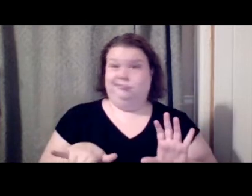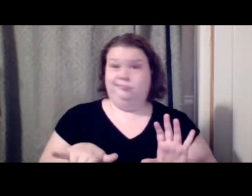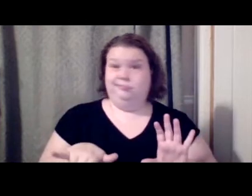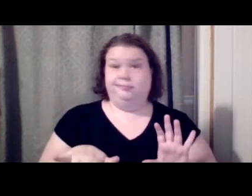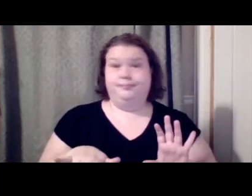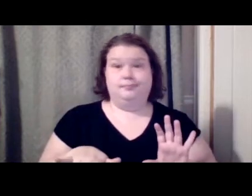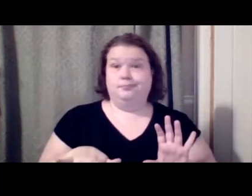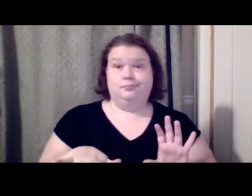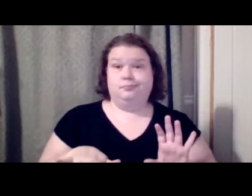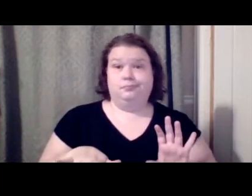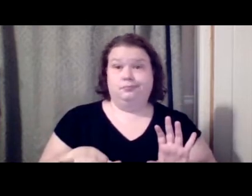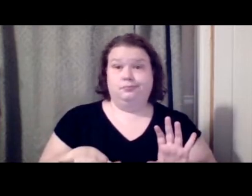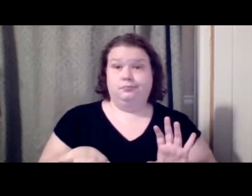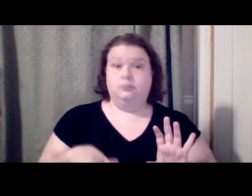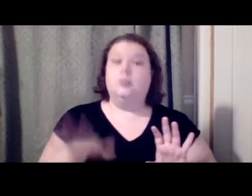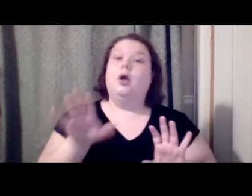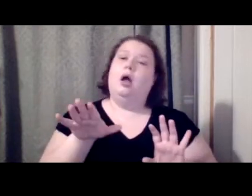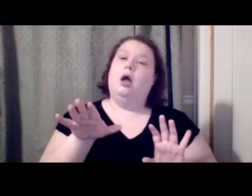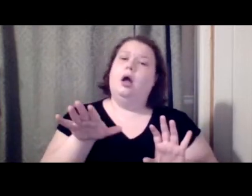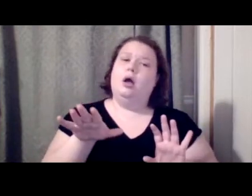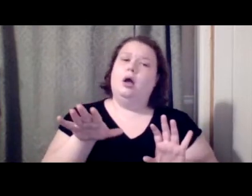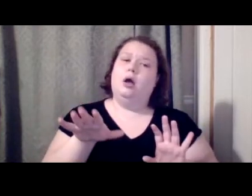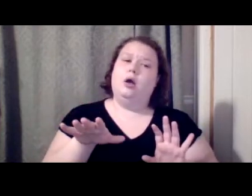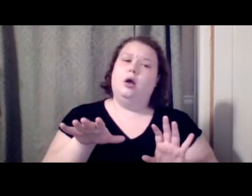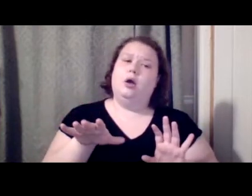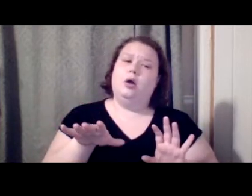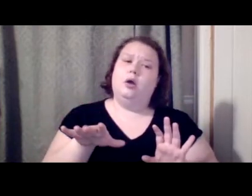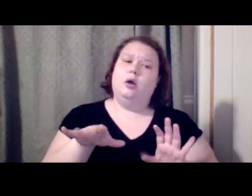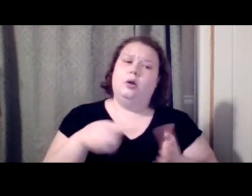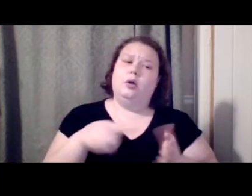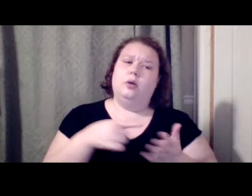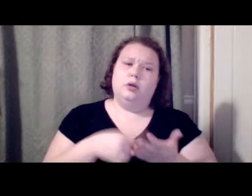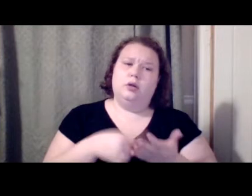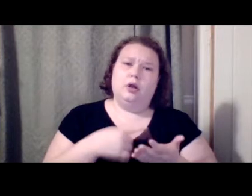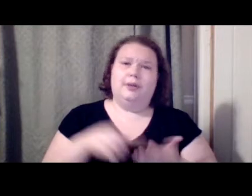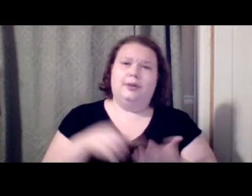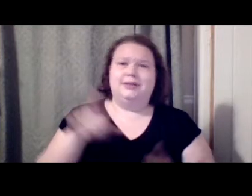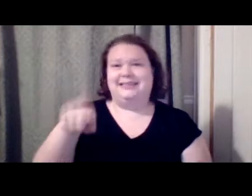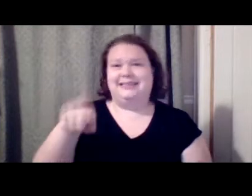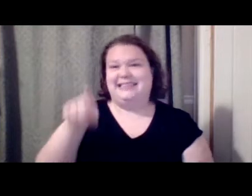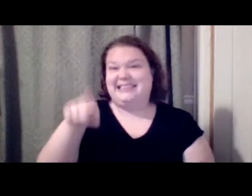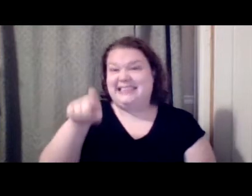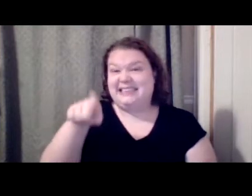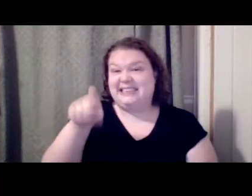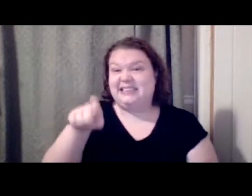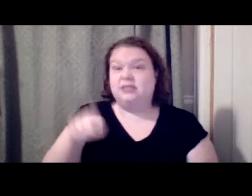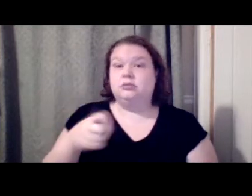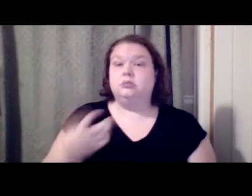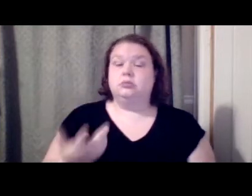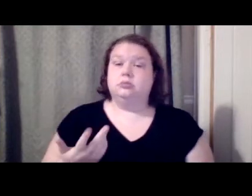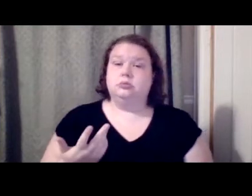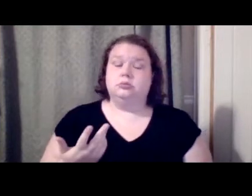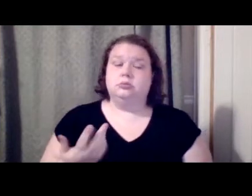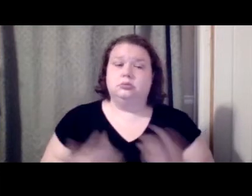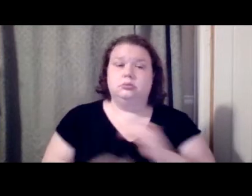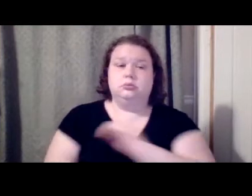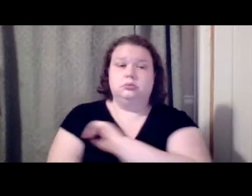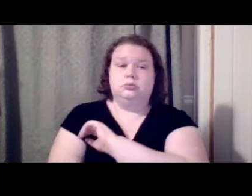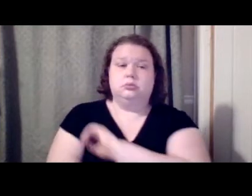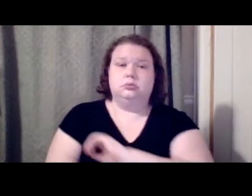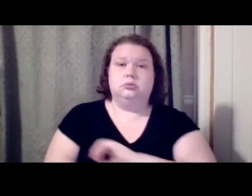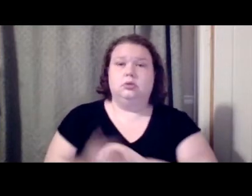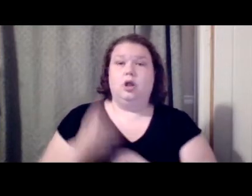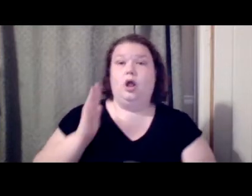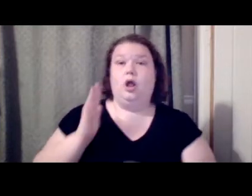also talk about just the extreme need, and if you've ever been in Carter, I don't think they say anything more. That's going to be addressed in these